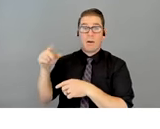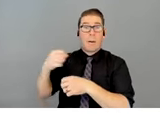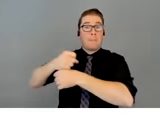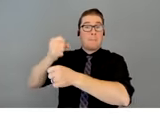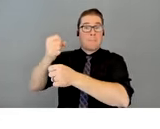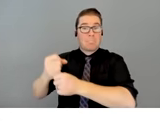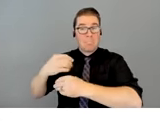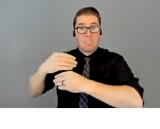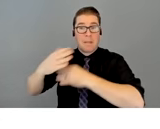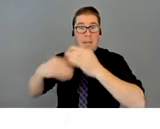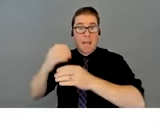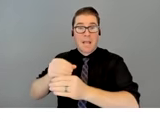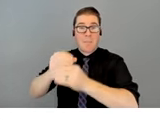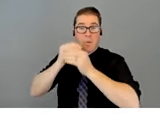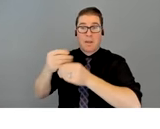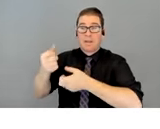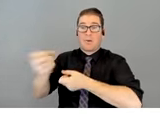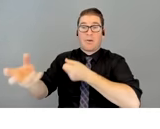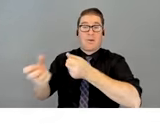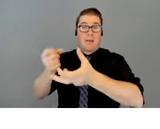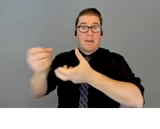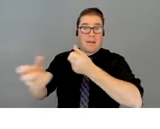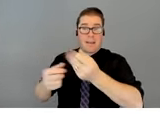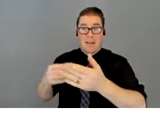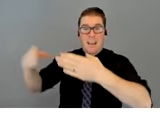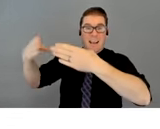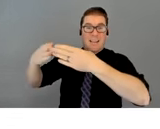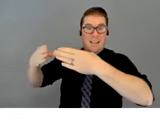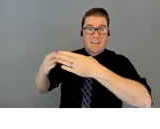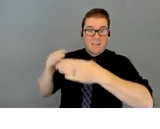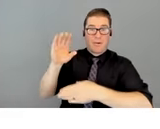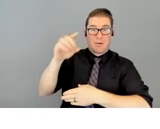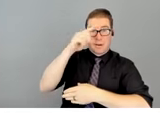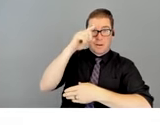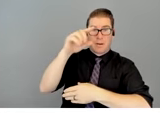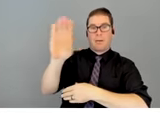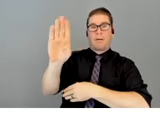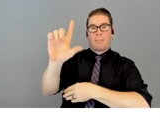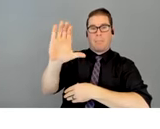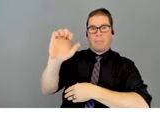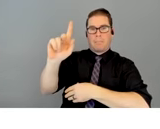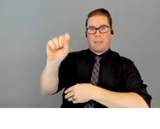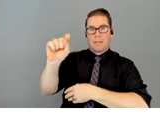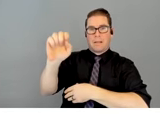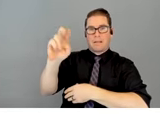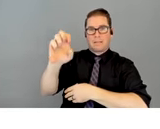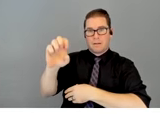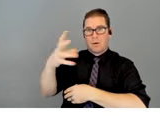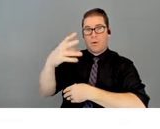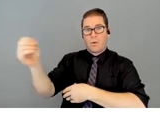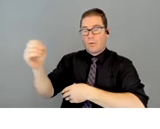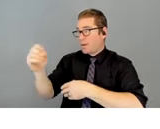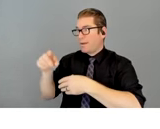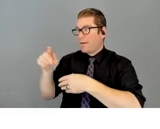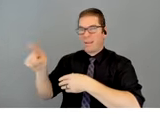Blackstone and McKinley for everybody, and then we would host the session so that we had burritos. That's how burritos became a part of